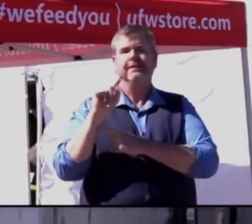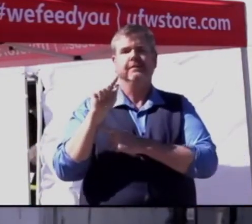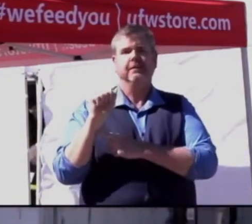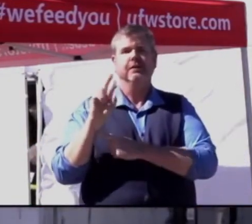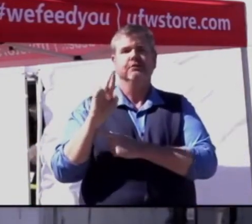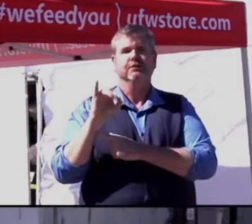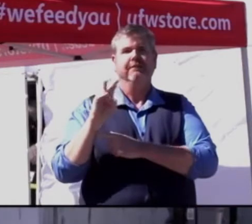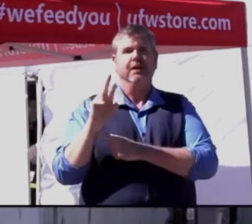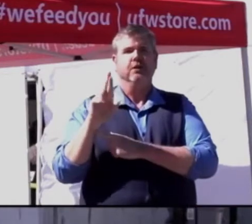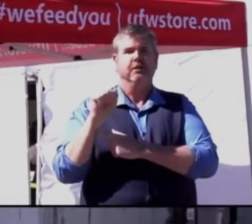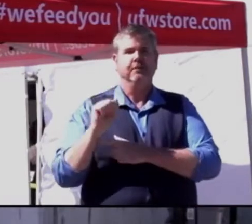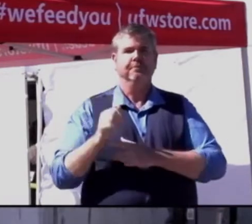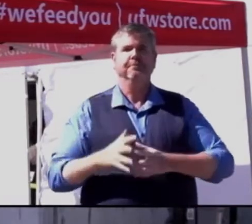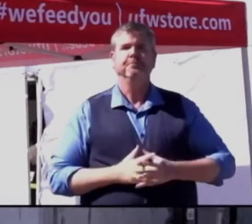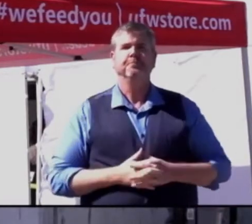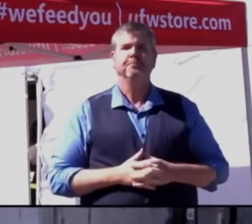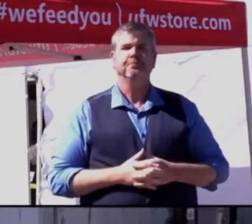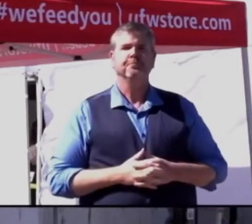Is this,